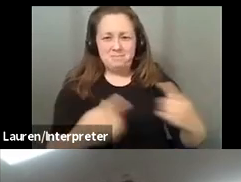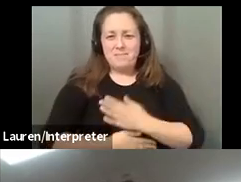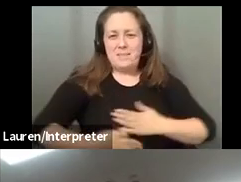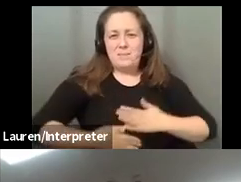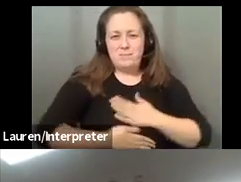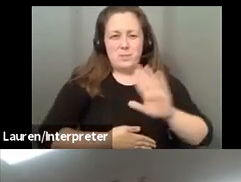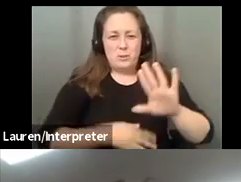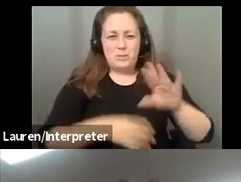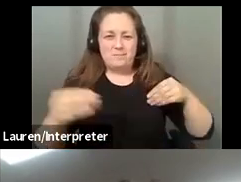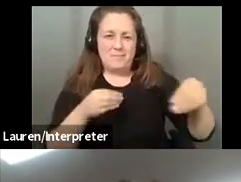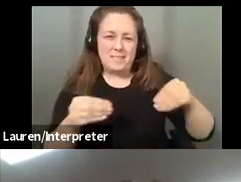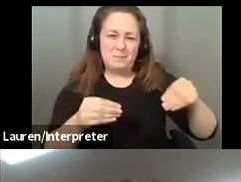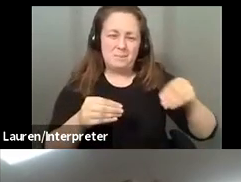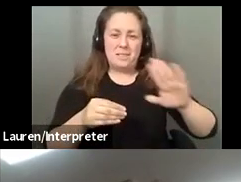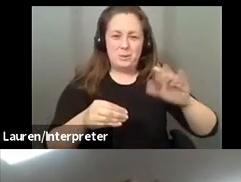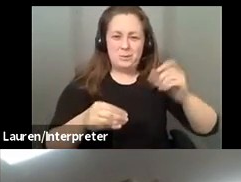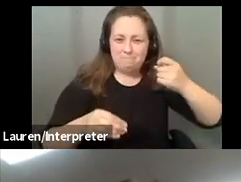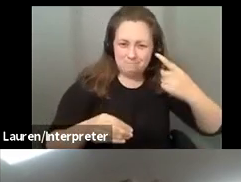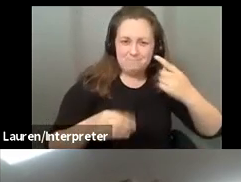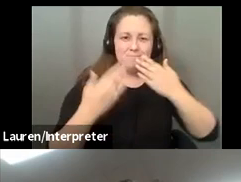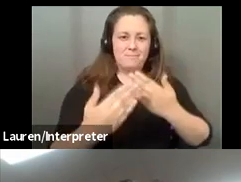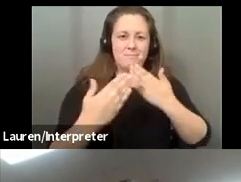well. At this time,